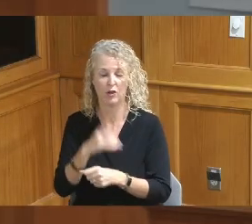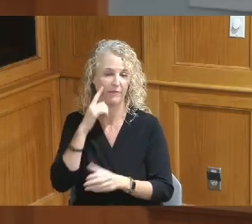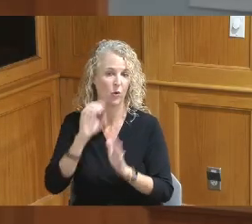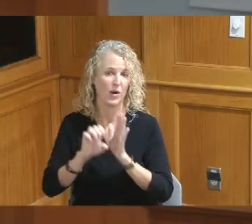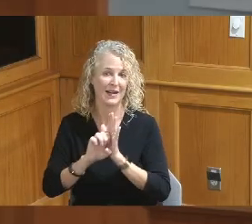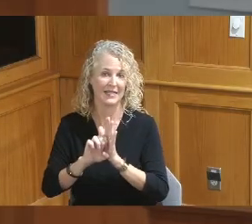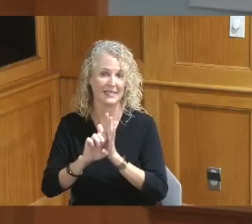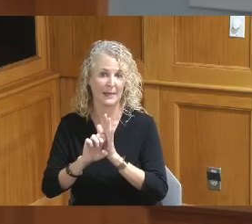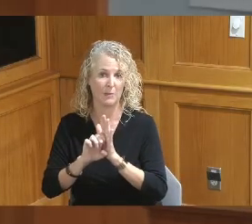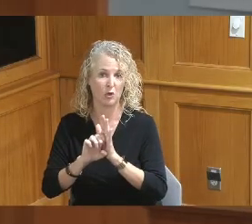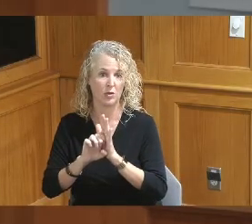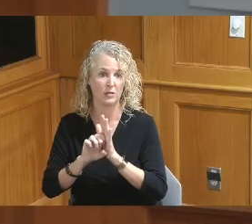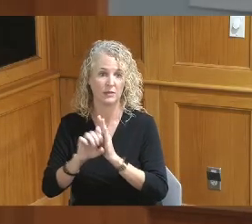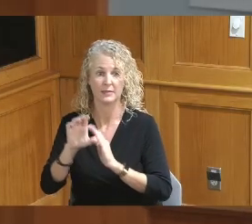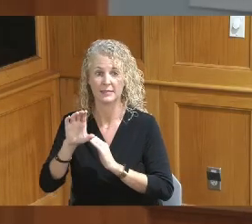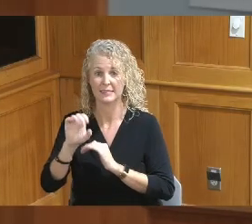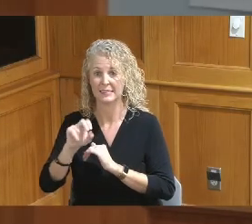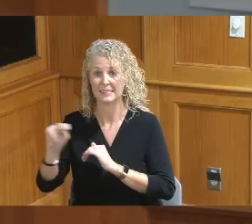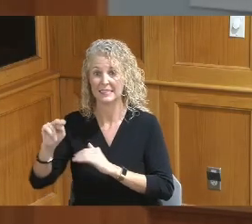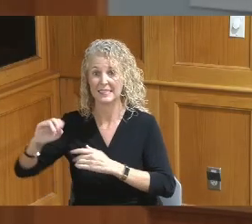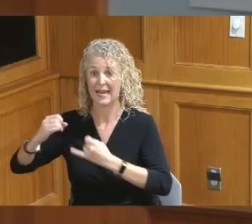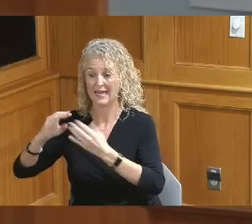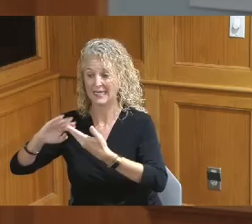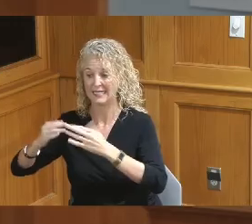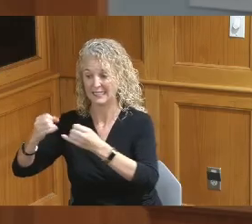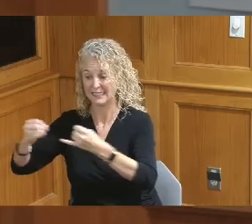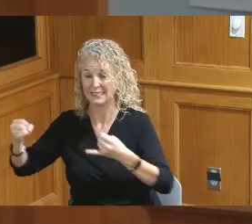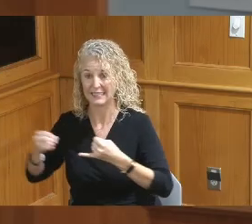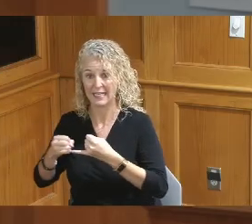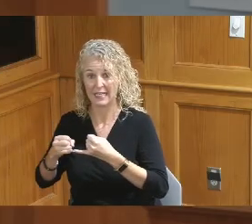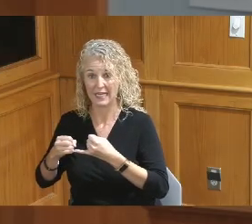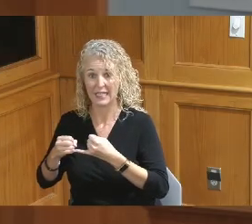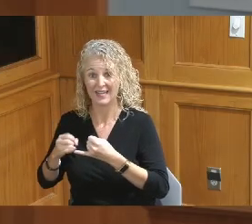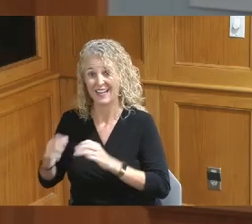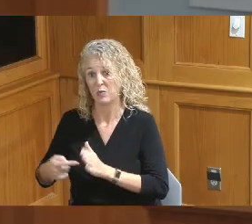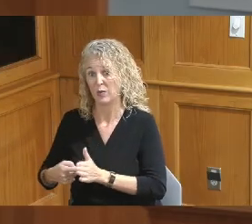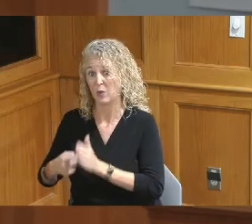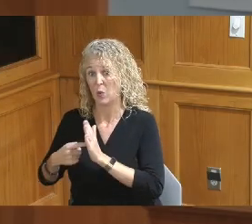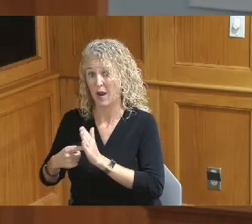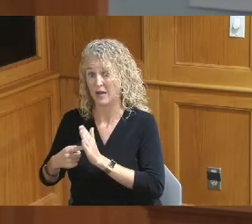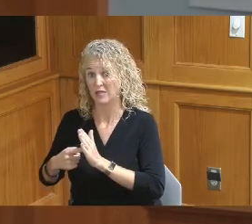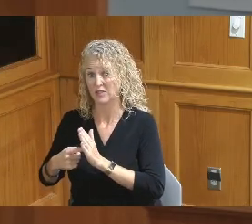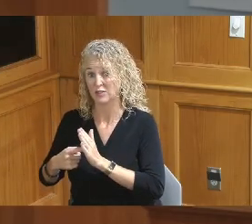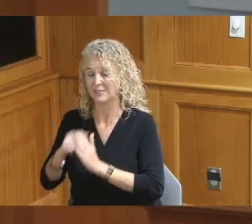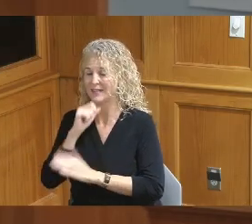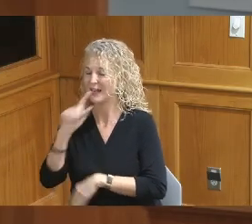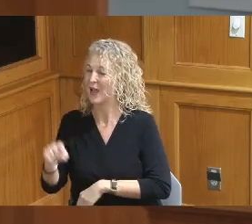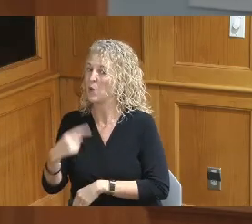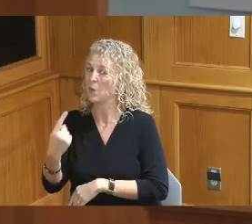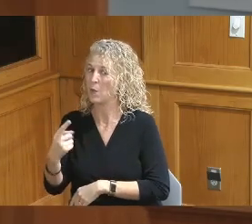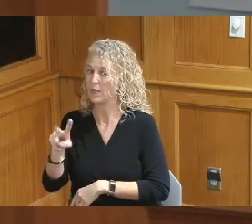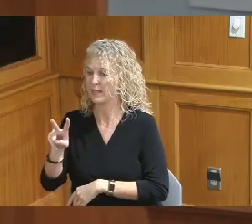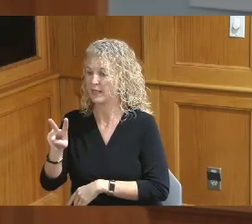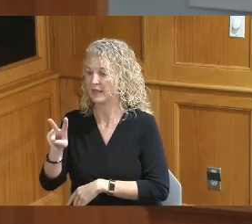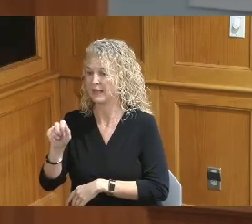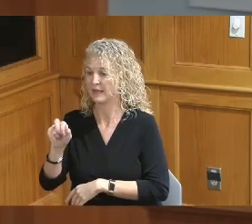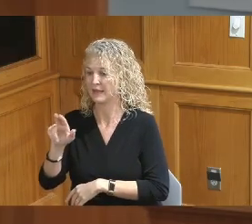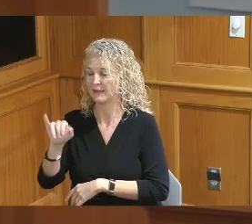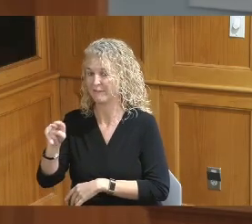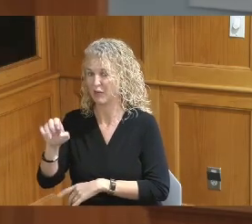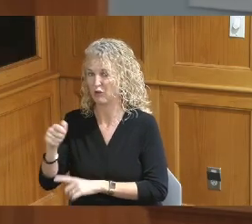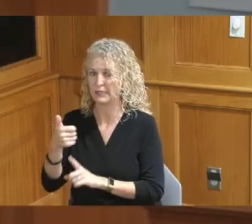example, a lot of parts of the city of Cincinnati, this is true, that would require more than a variance, which is